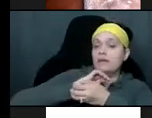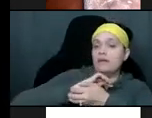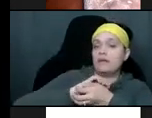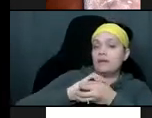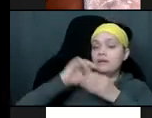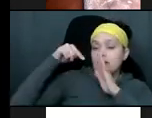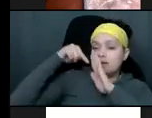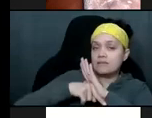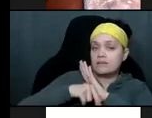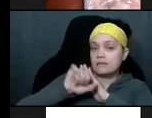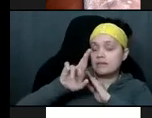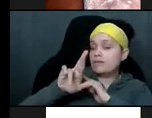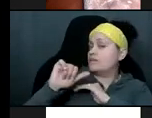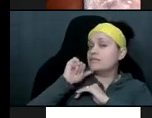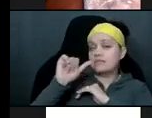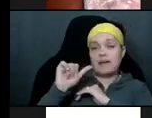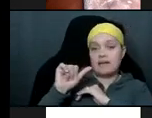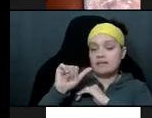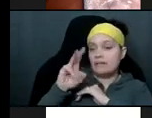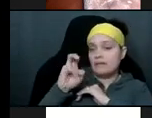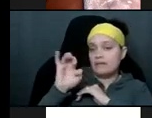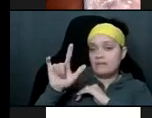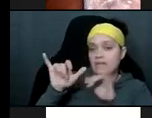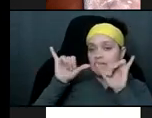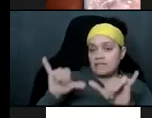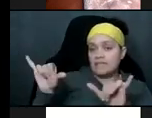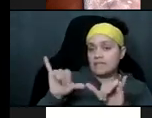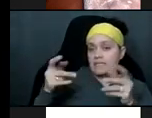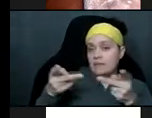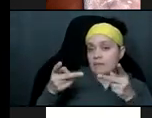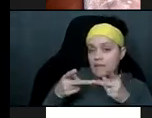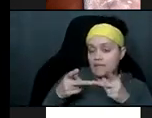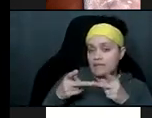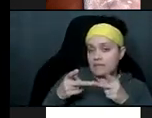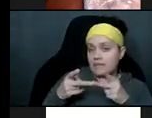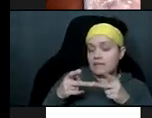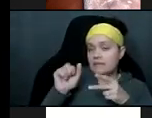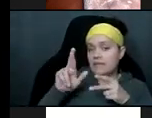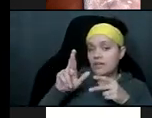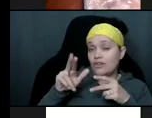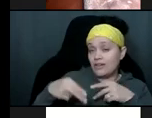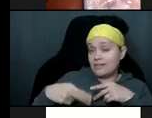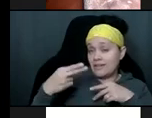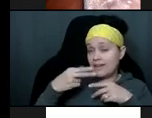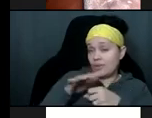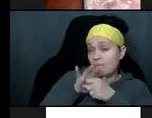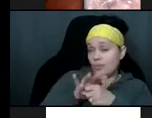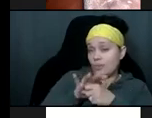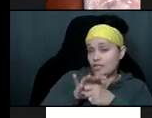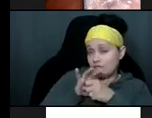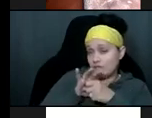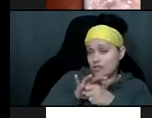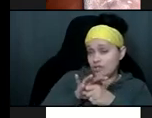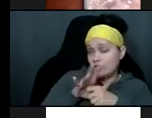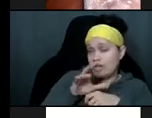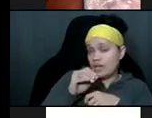Sinking air is not volatile. Sinking air tends to stay in the same place. Sinking air is higher air pressure